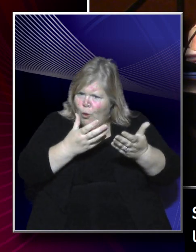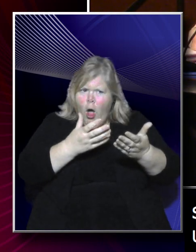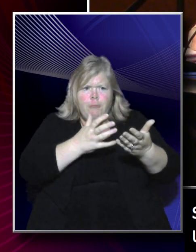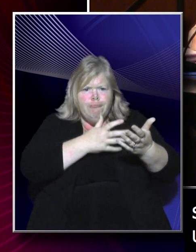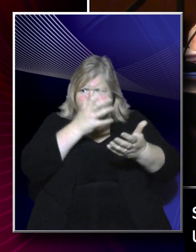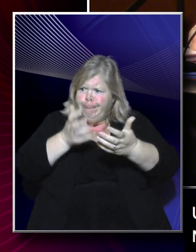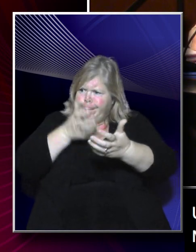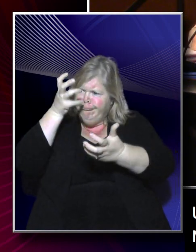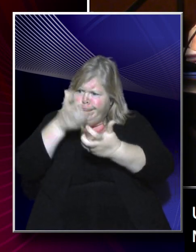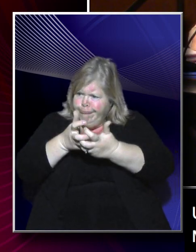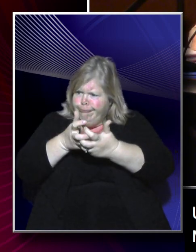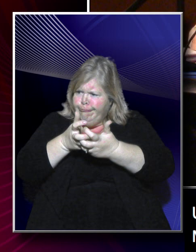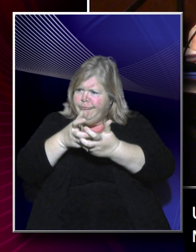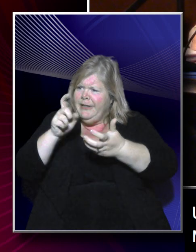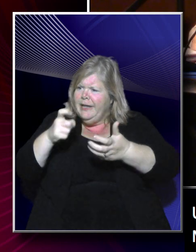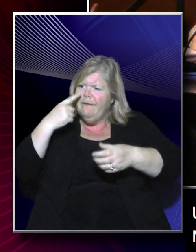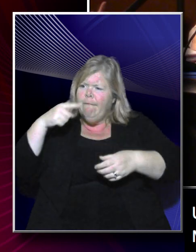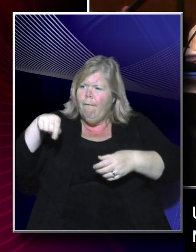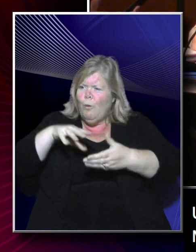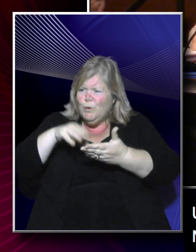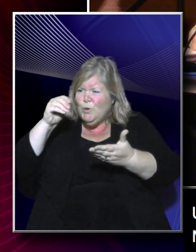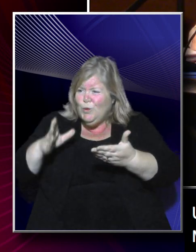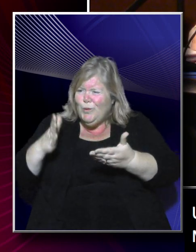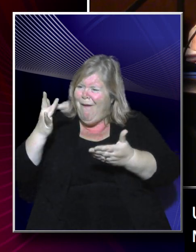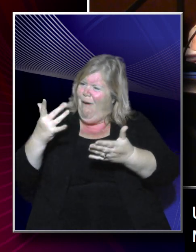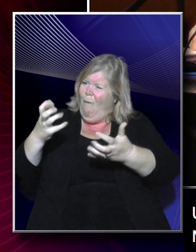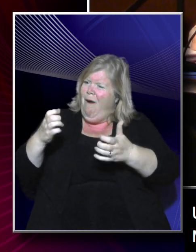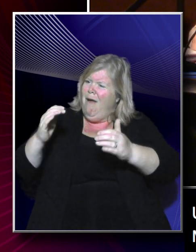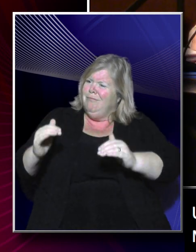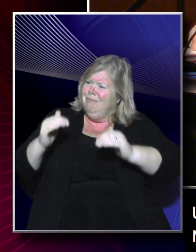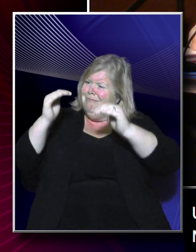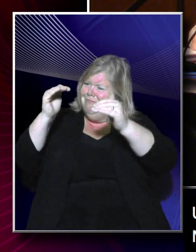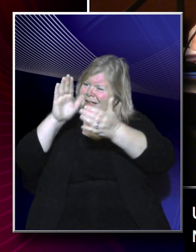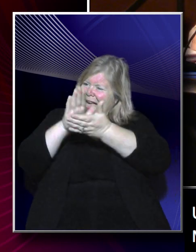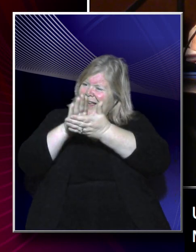of our students for academic success.